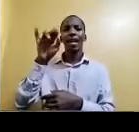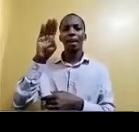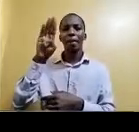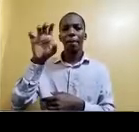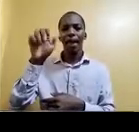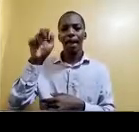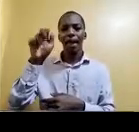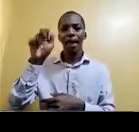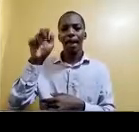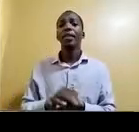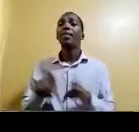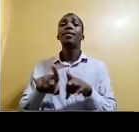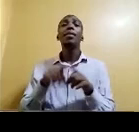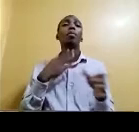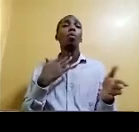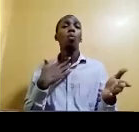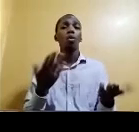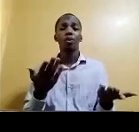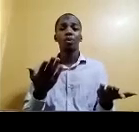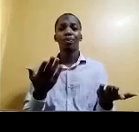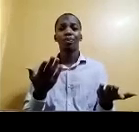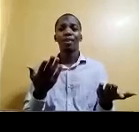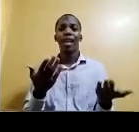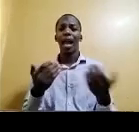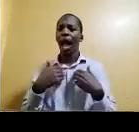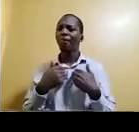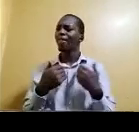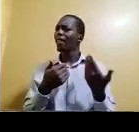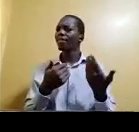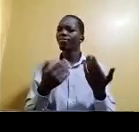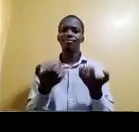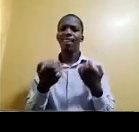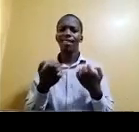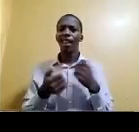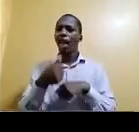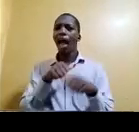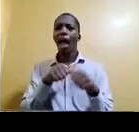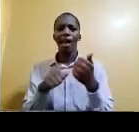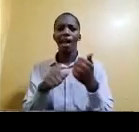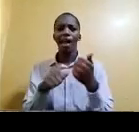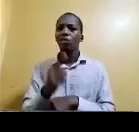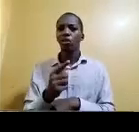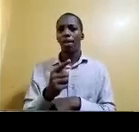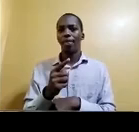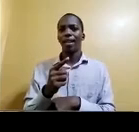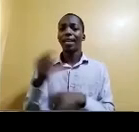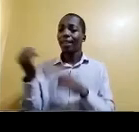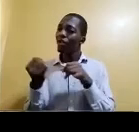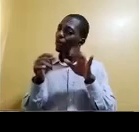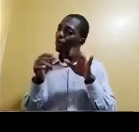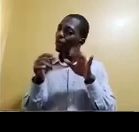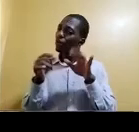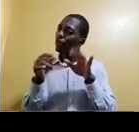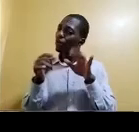want to take the necessary actions upstream to ensure that new rules and regulations that might